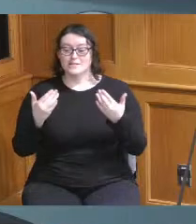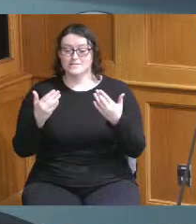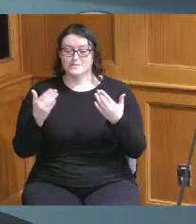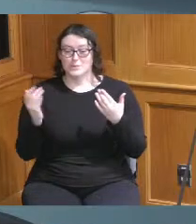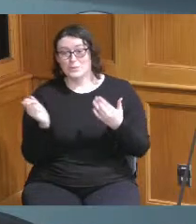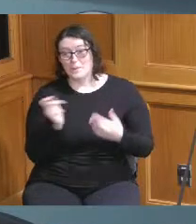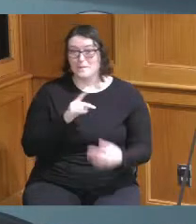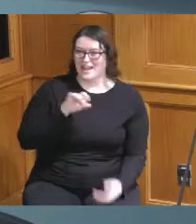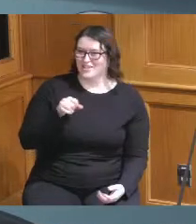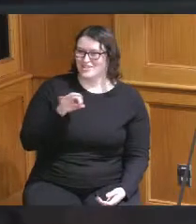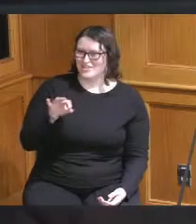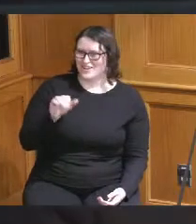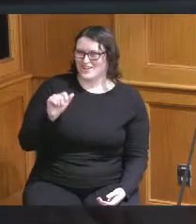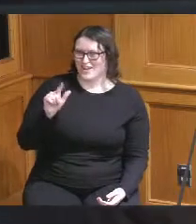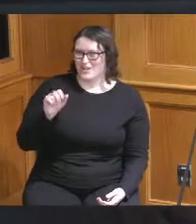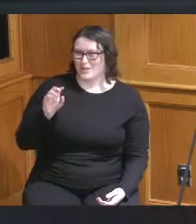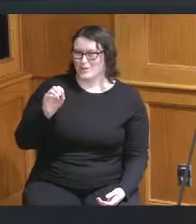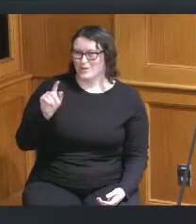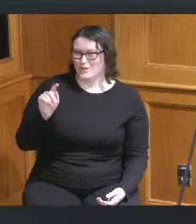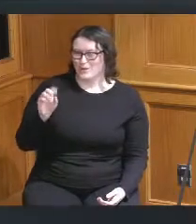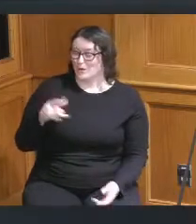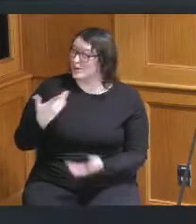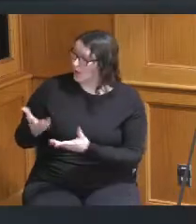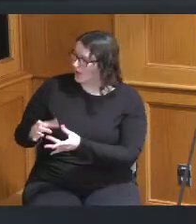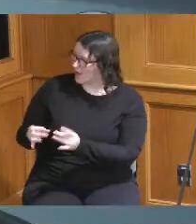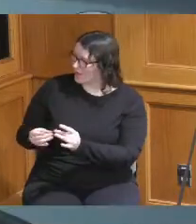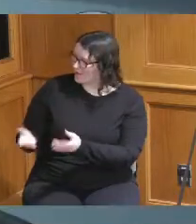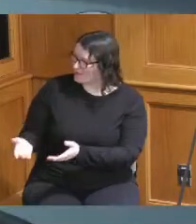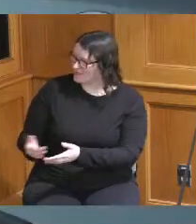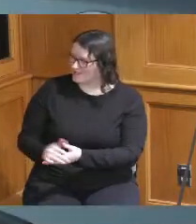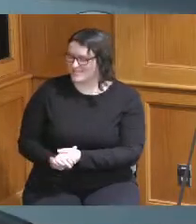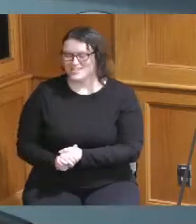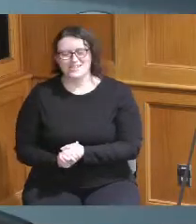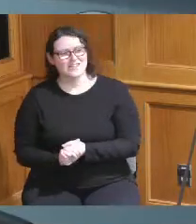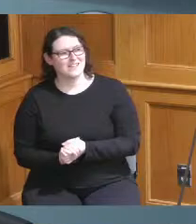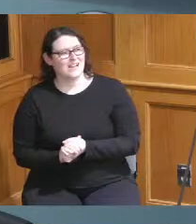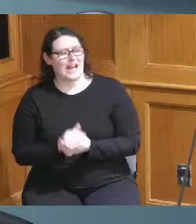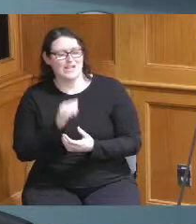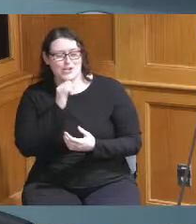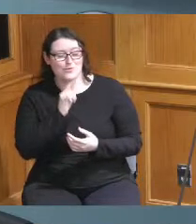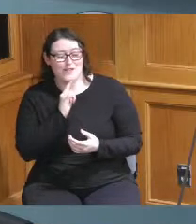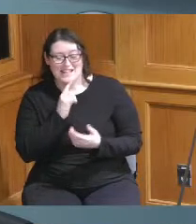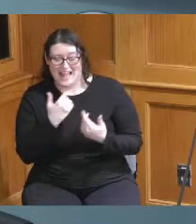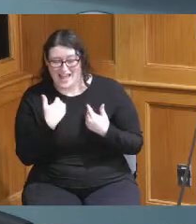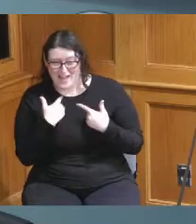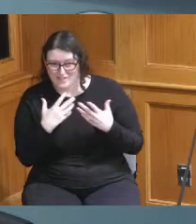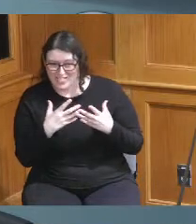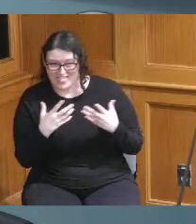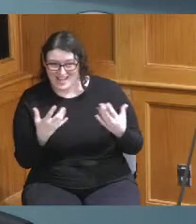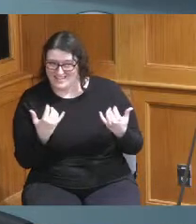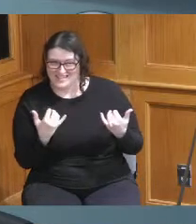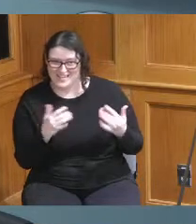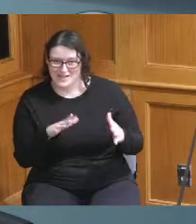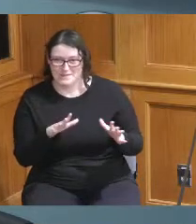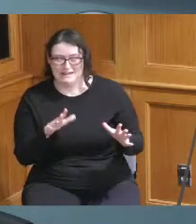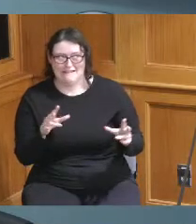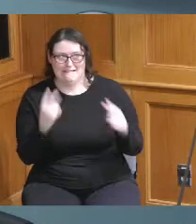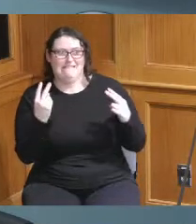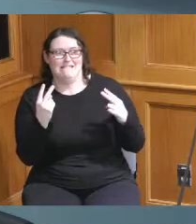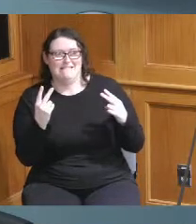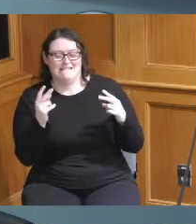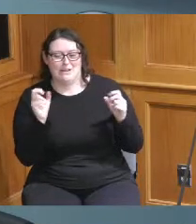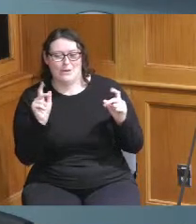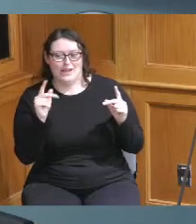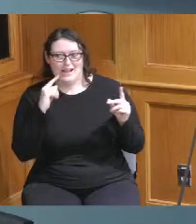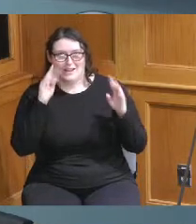back to Jeff Aludo. And any comments? I told you I didn't really have all that Okay, much, here we but are. you're going to put me on the spot. I'll make